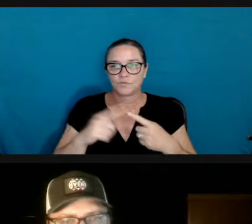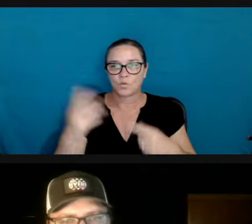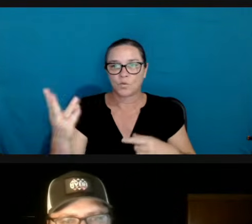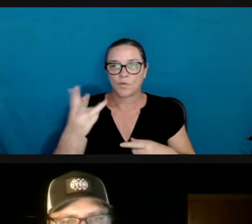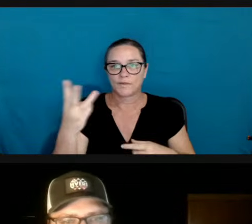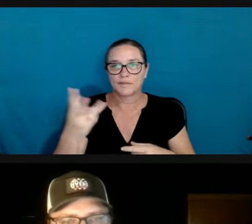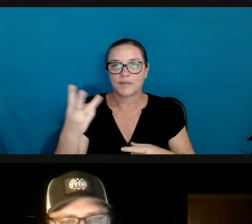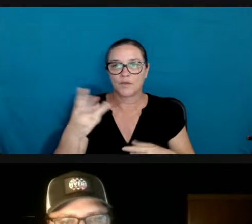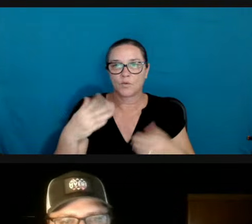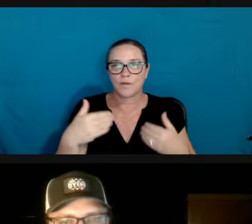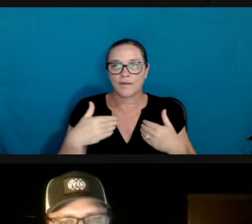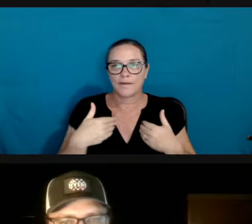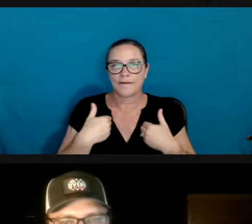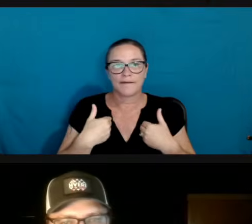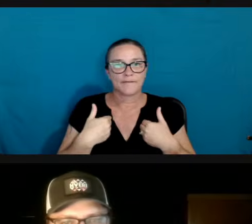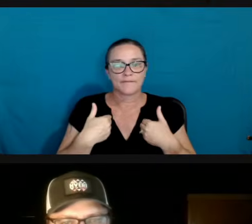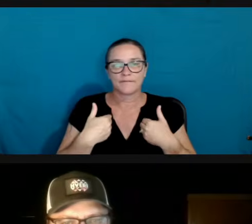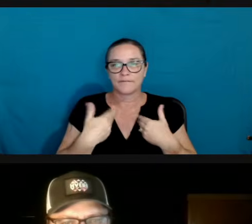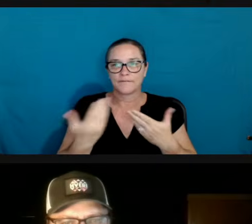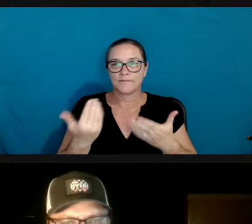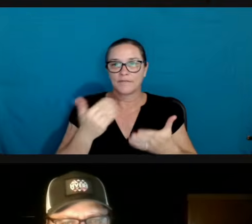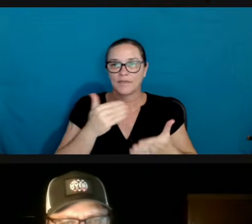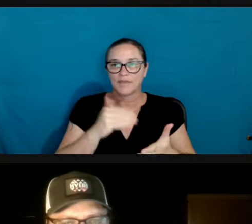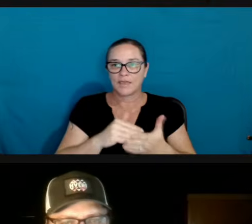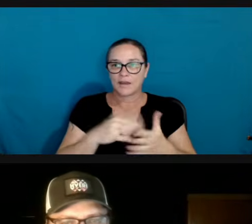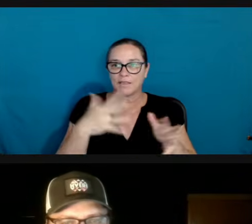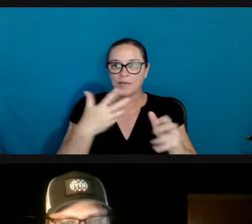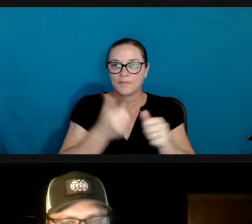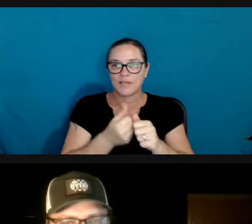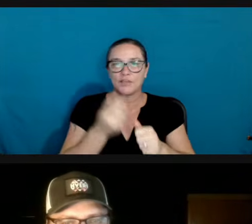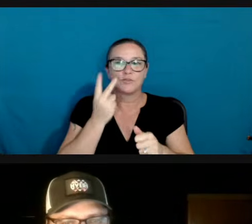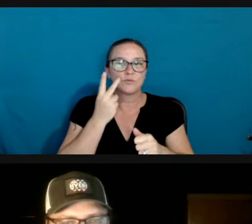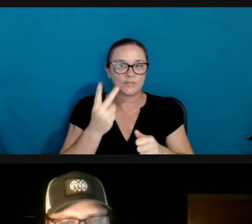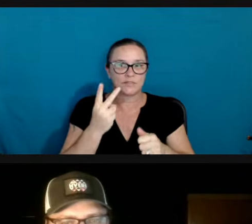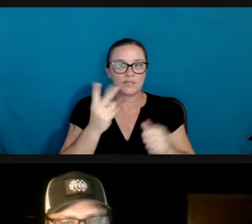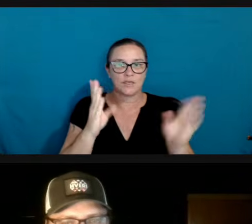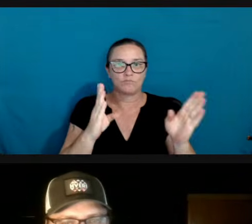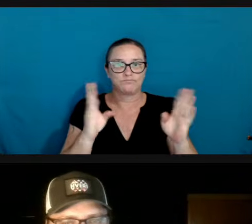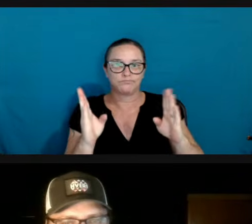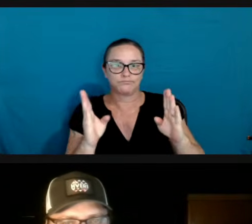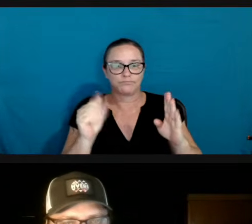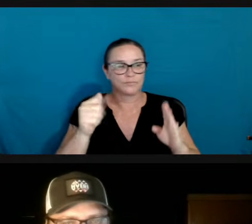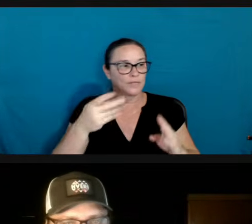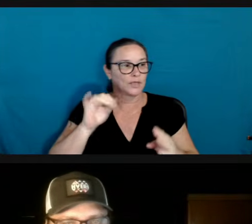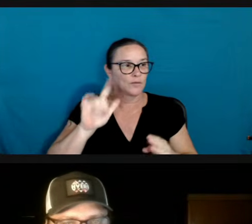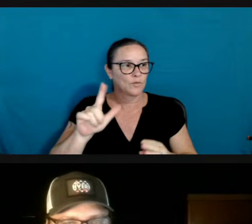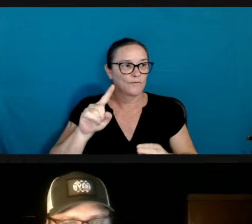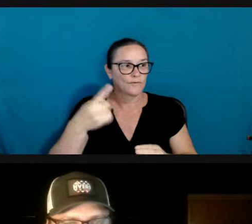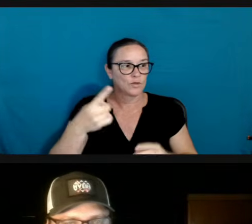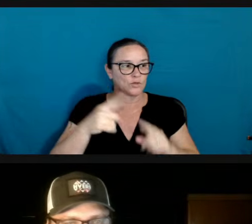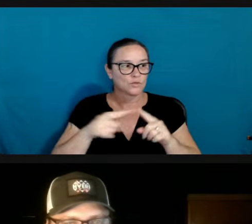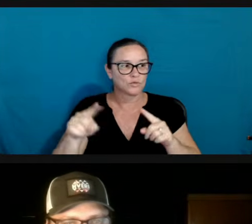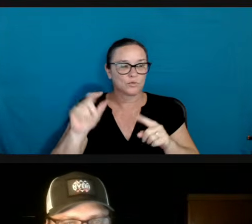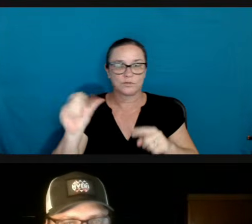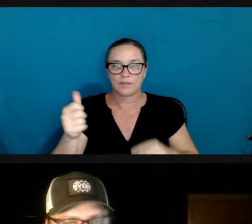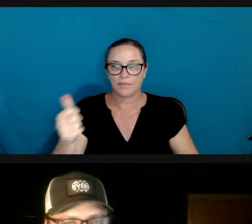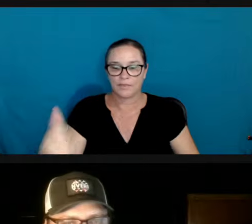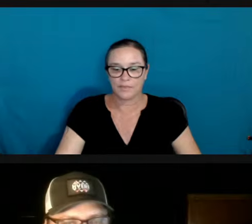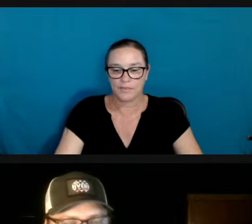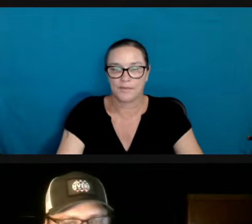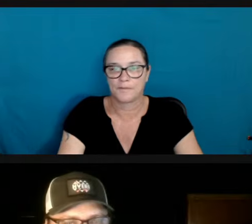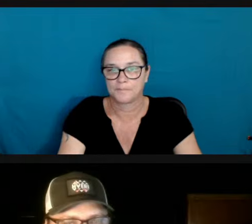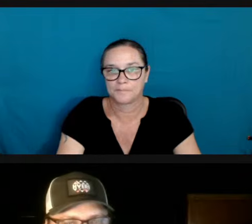where we have a daily update. And you can see that the window now is shifted to April 1st, April 10th, because of